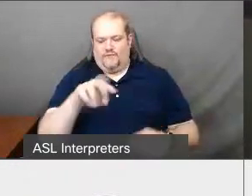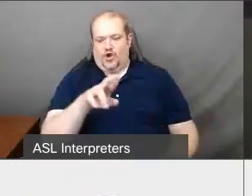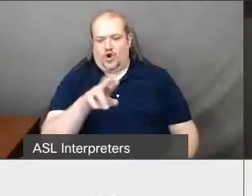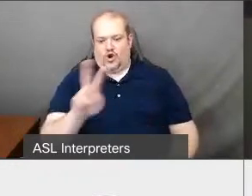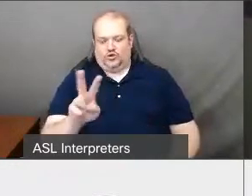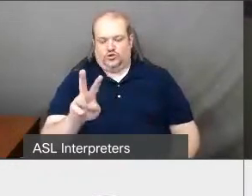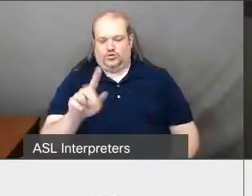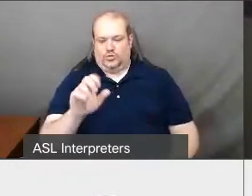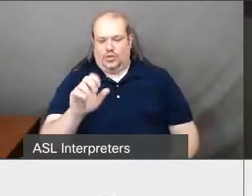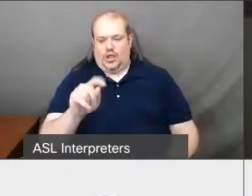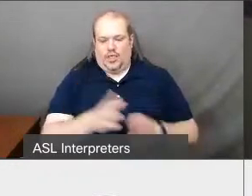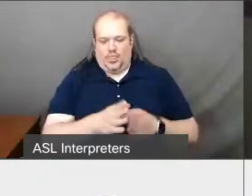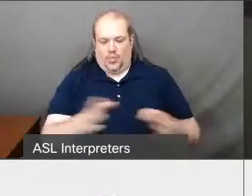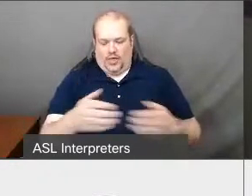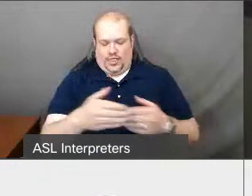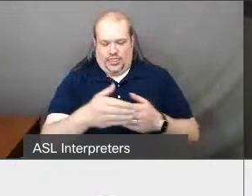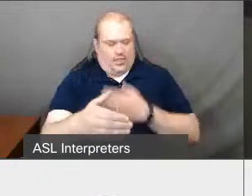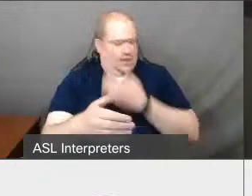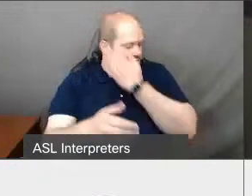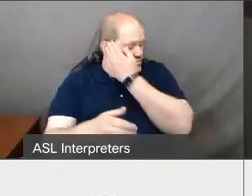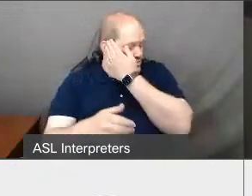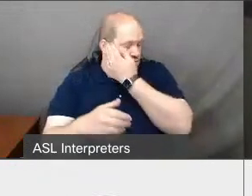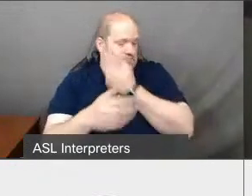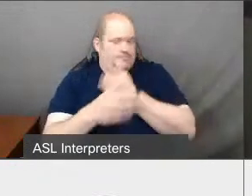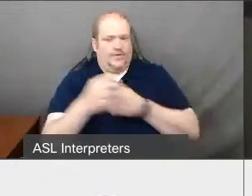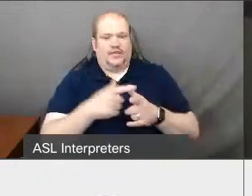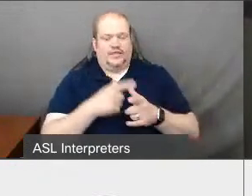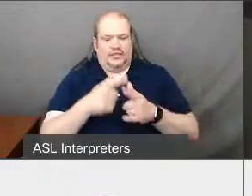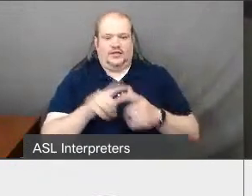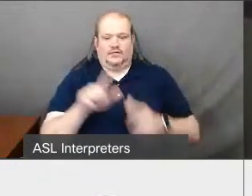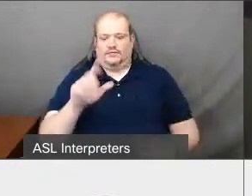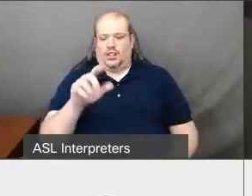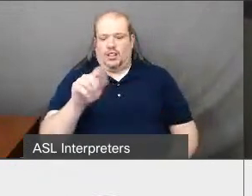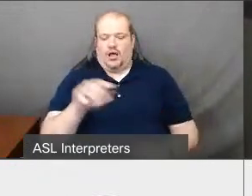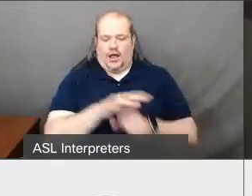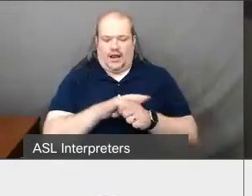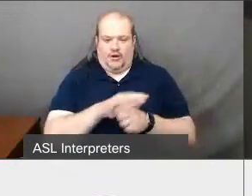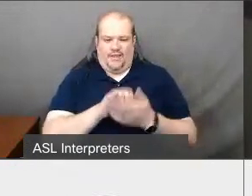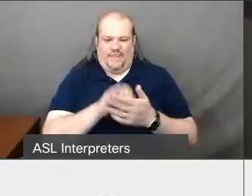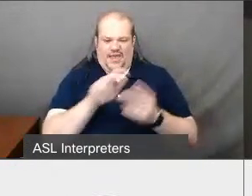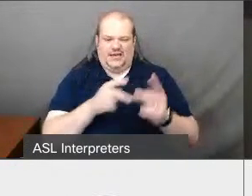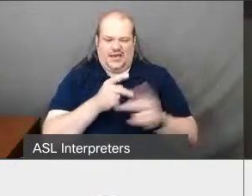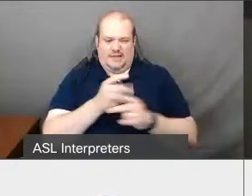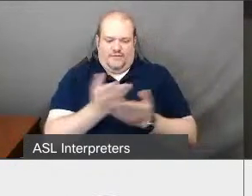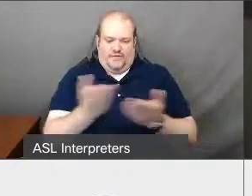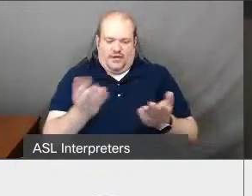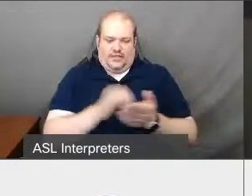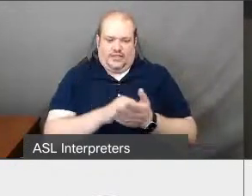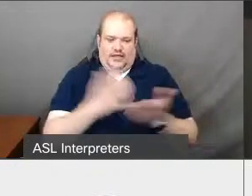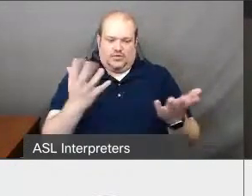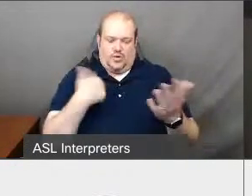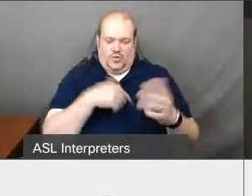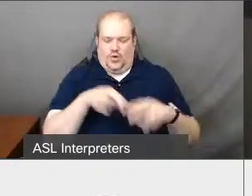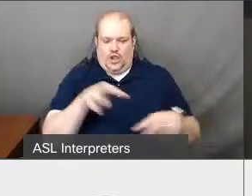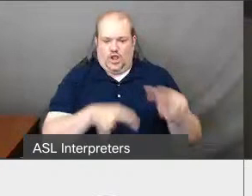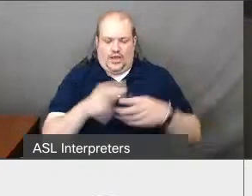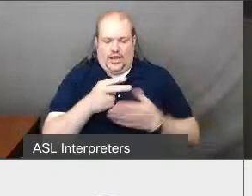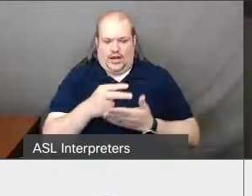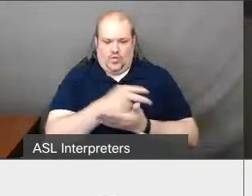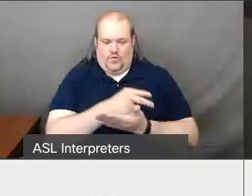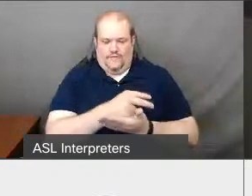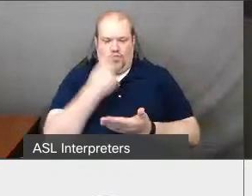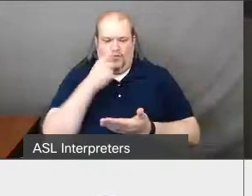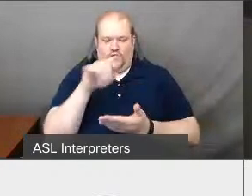widths, depths, the minimum lot areas, those kind of things is that's what's looked at in review of